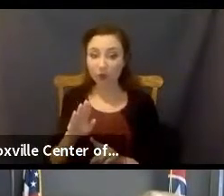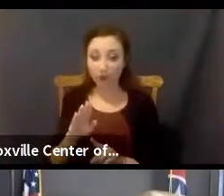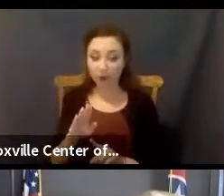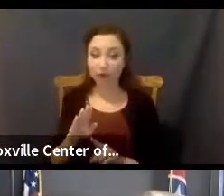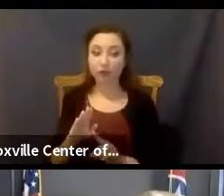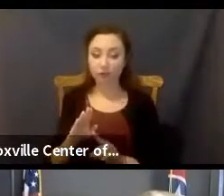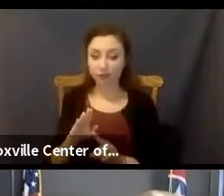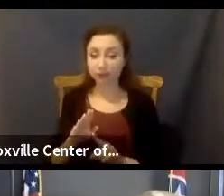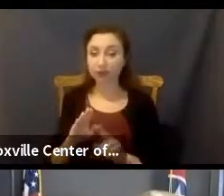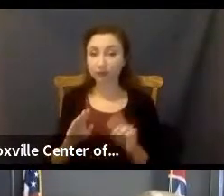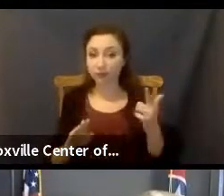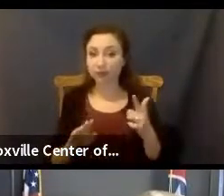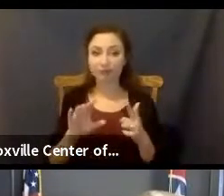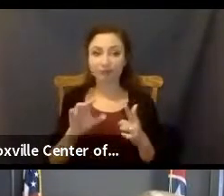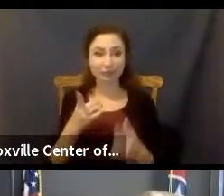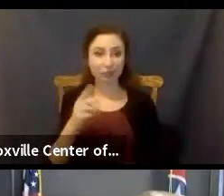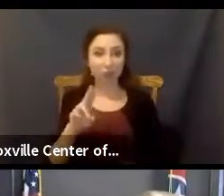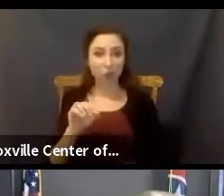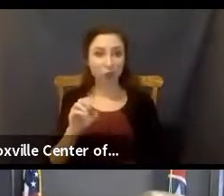That would be Dr. Susan.